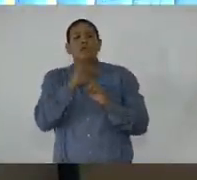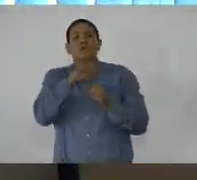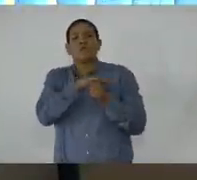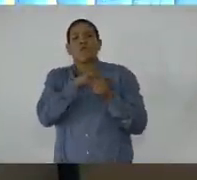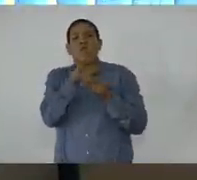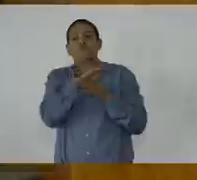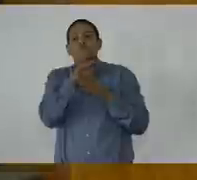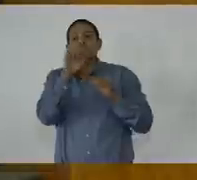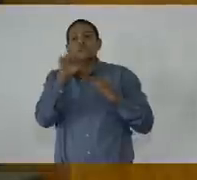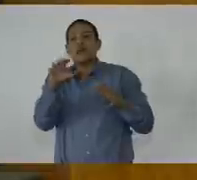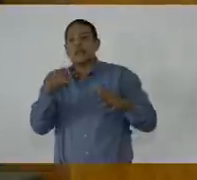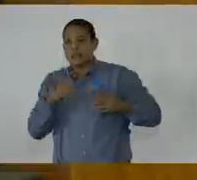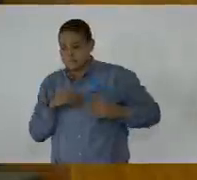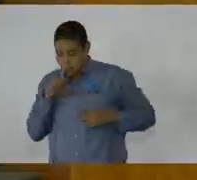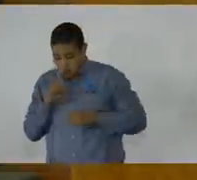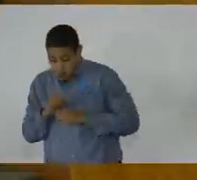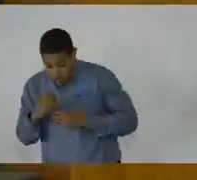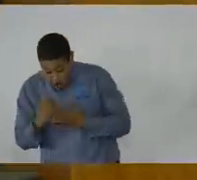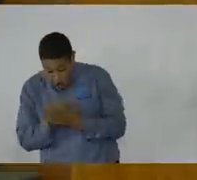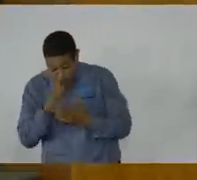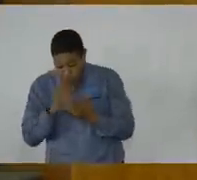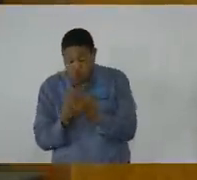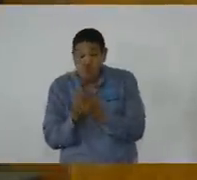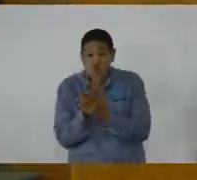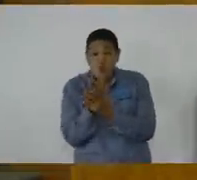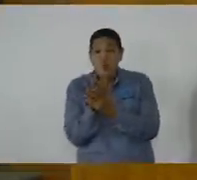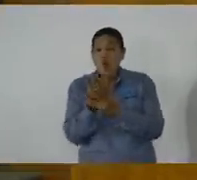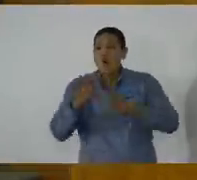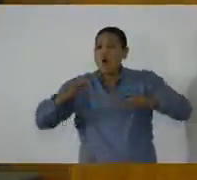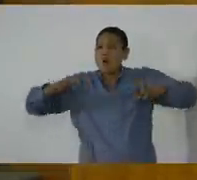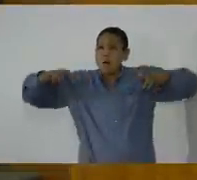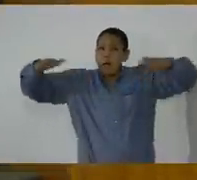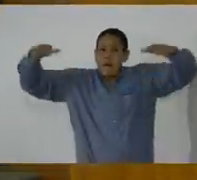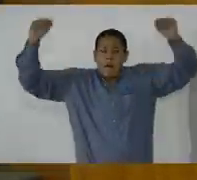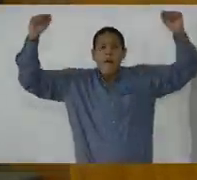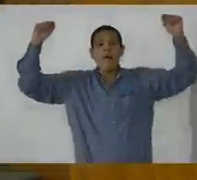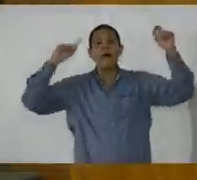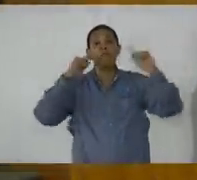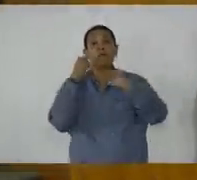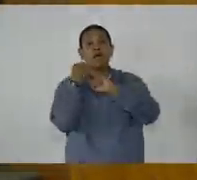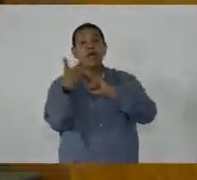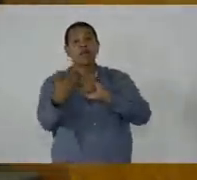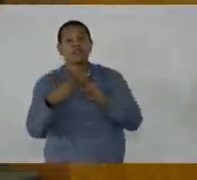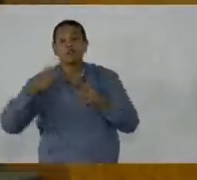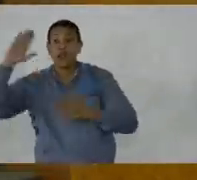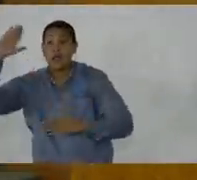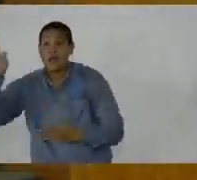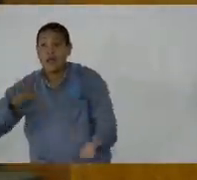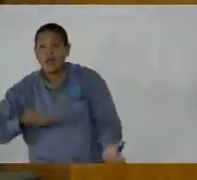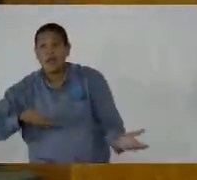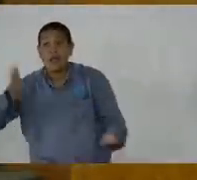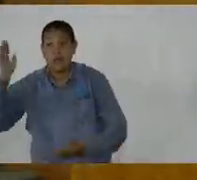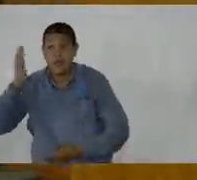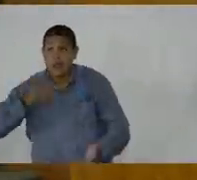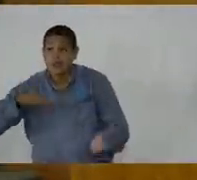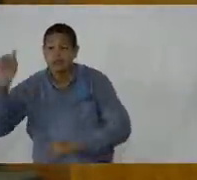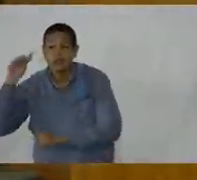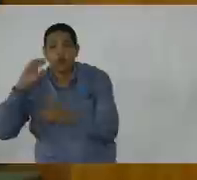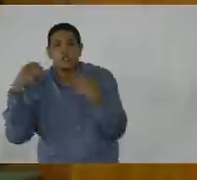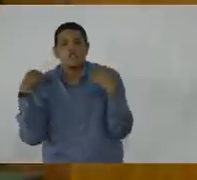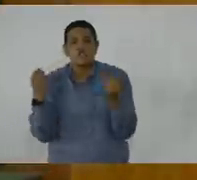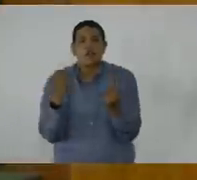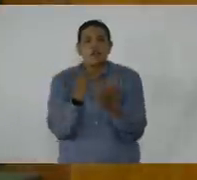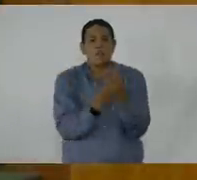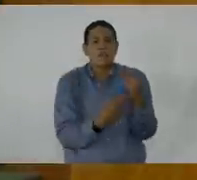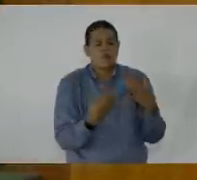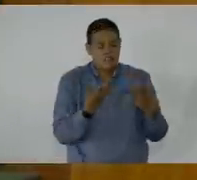can embrace the opportunities to grow, flourish, expand exports, and strengthen both the value and supply chain